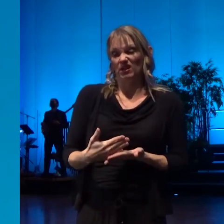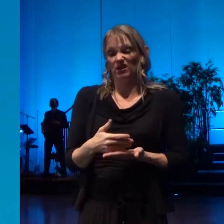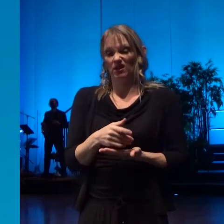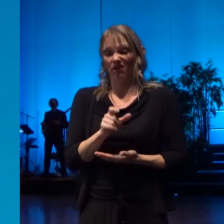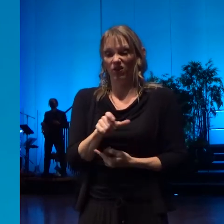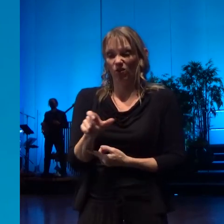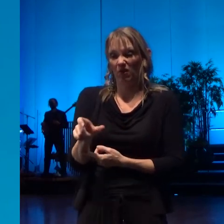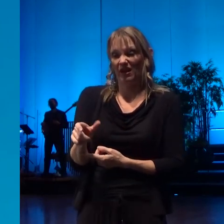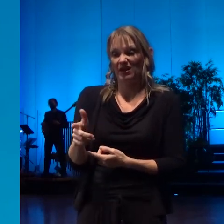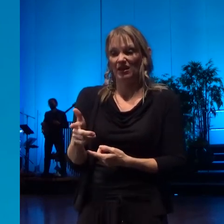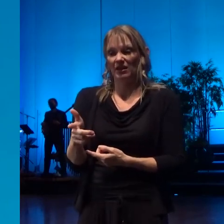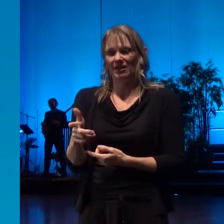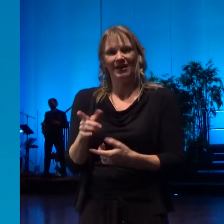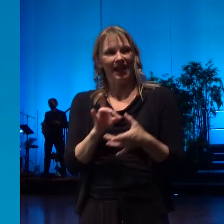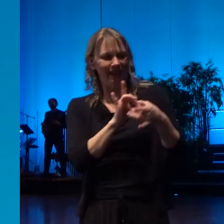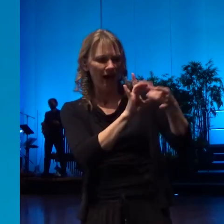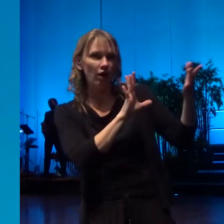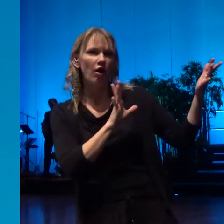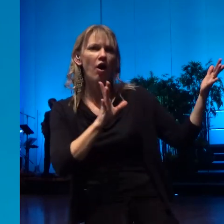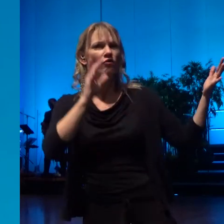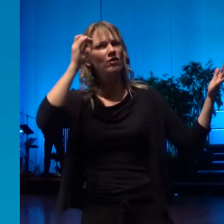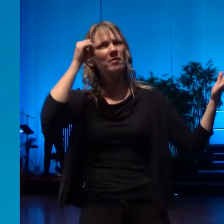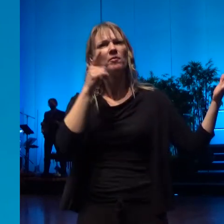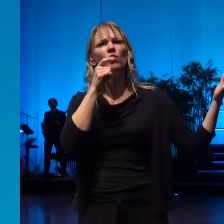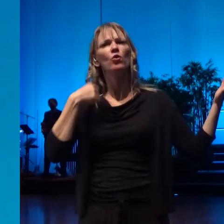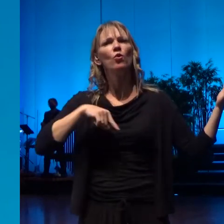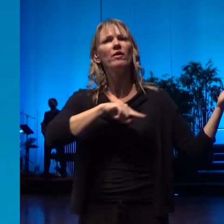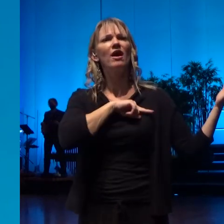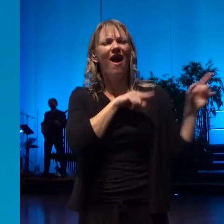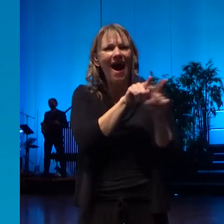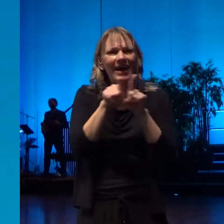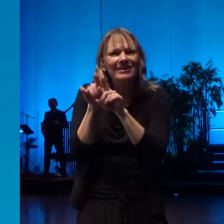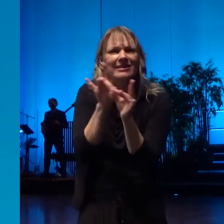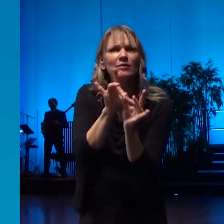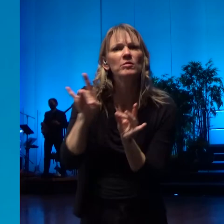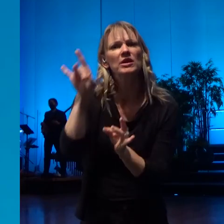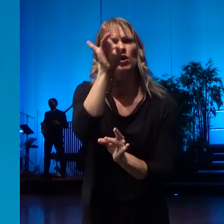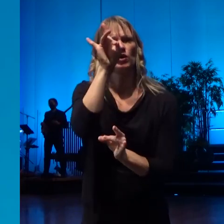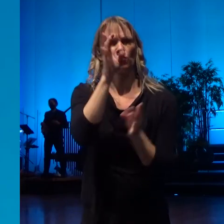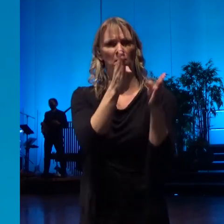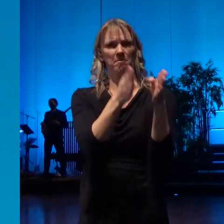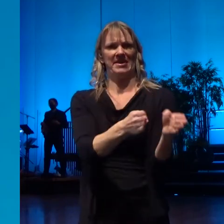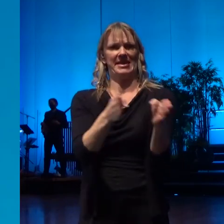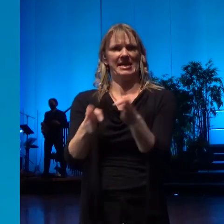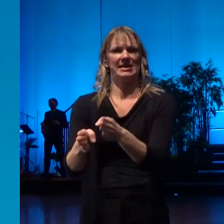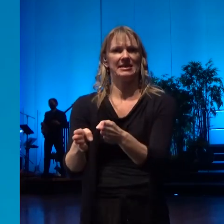go and to remember who we are as spiritual beings.